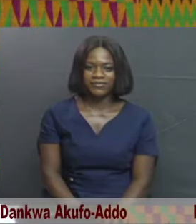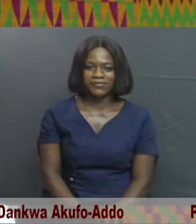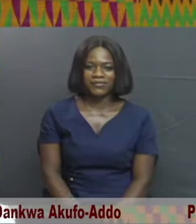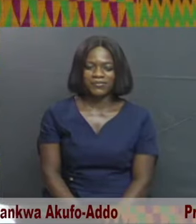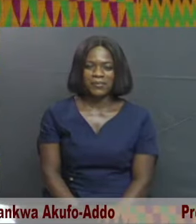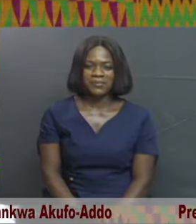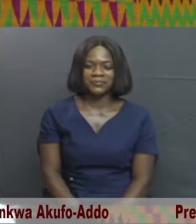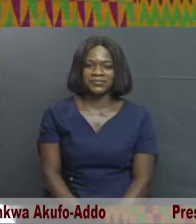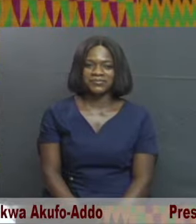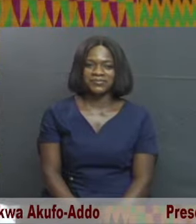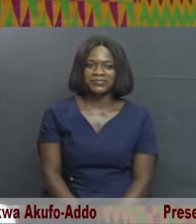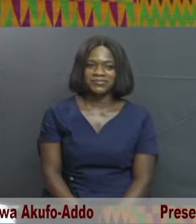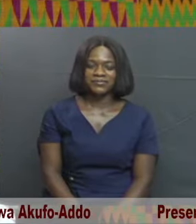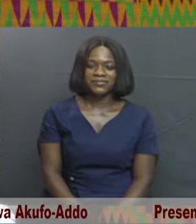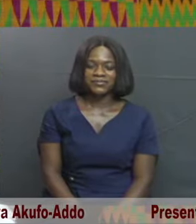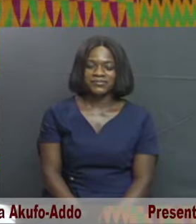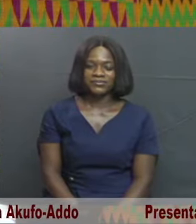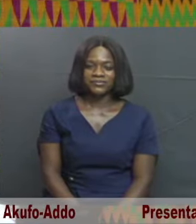yeah